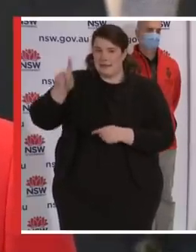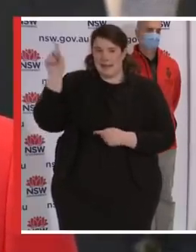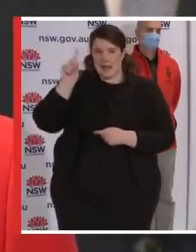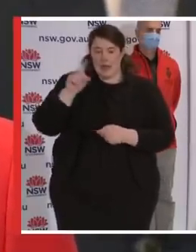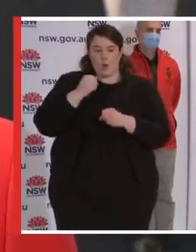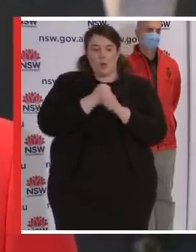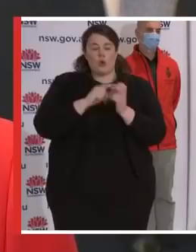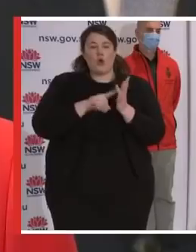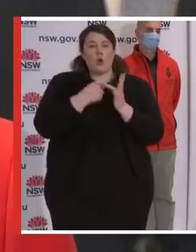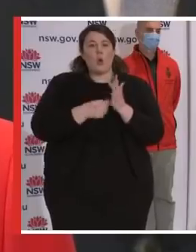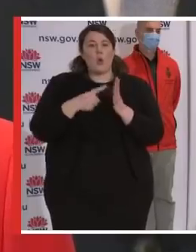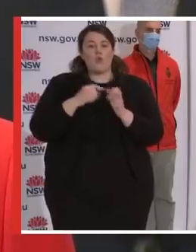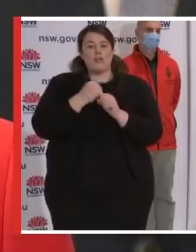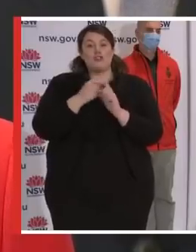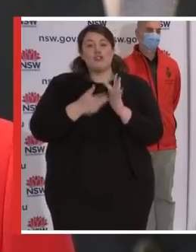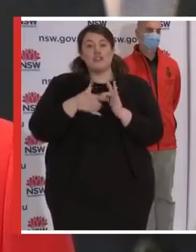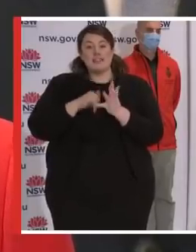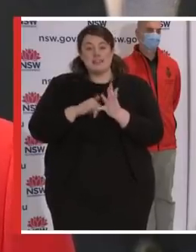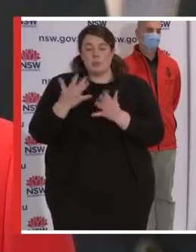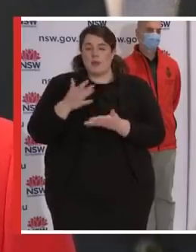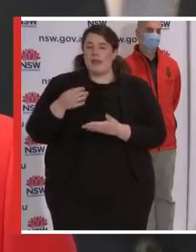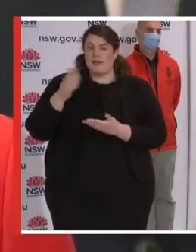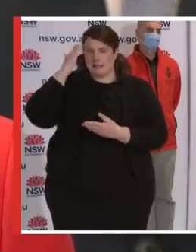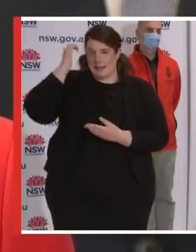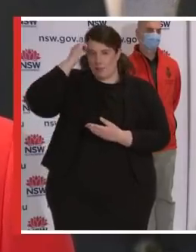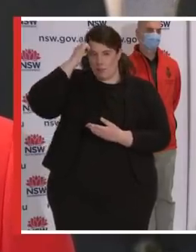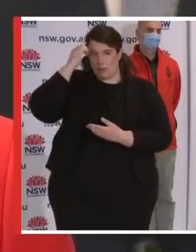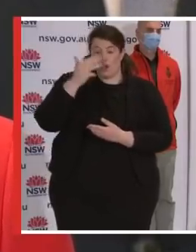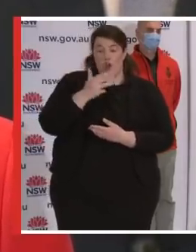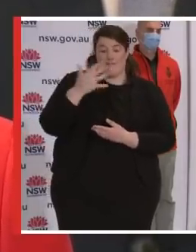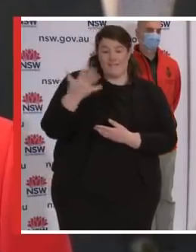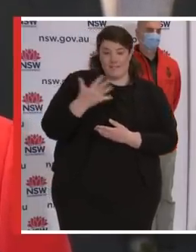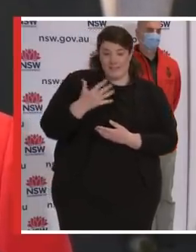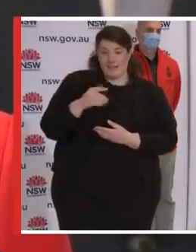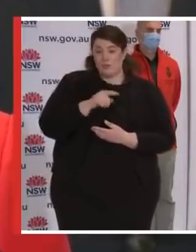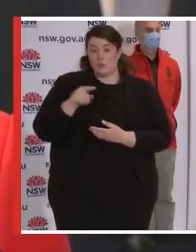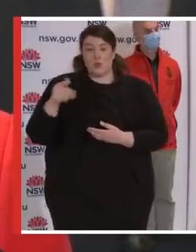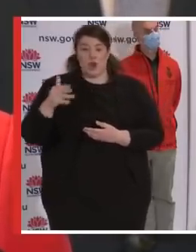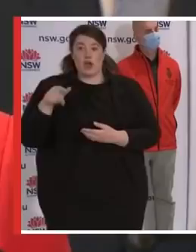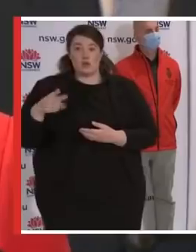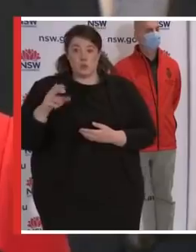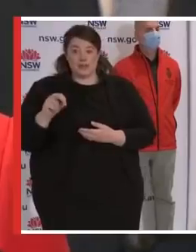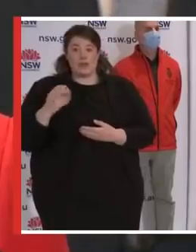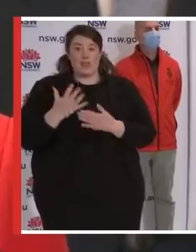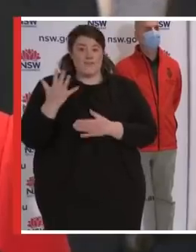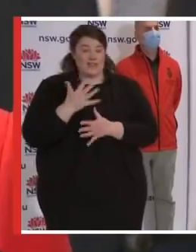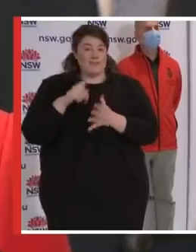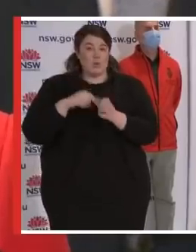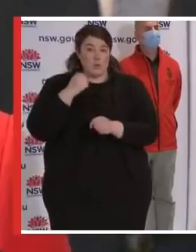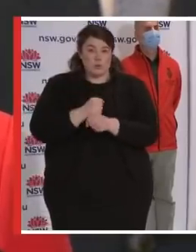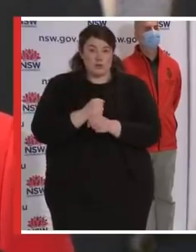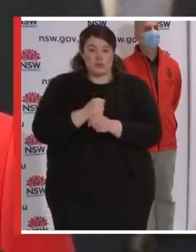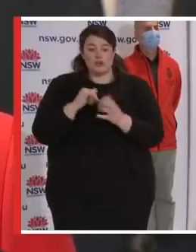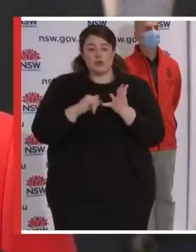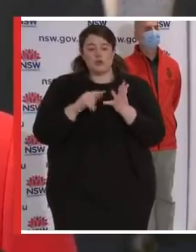Tamworth on Thursday the 5th of August, 9:15 to 9:20 a.m. The Super Vape Store